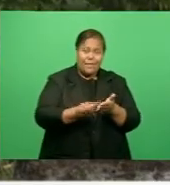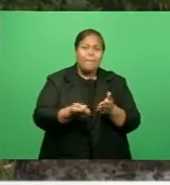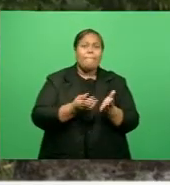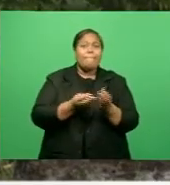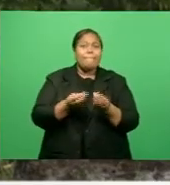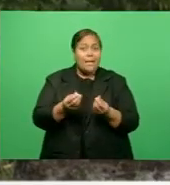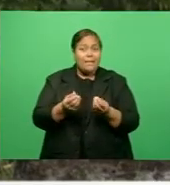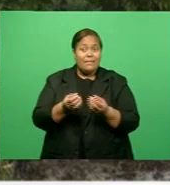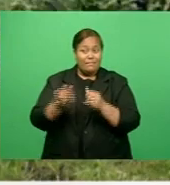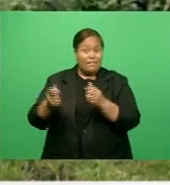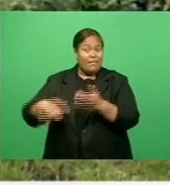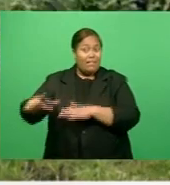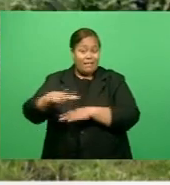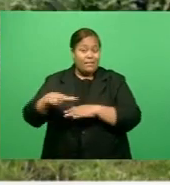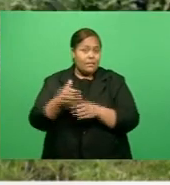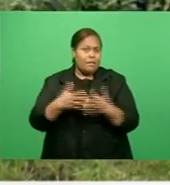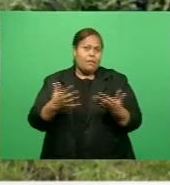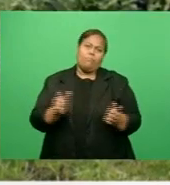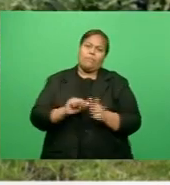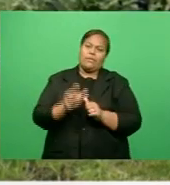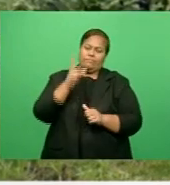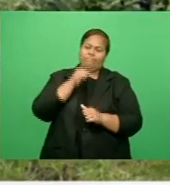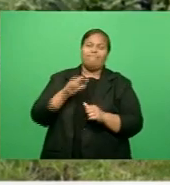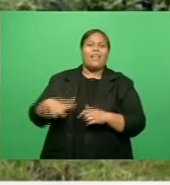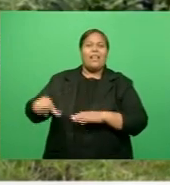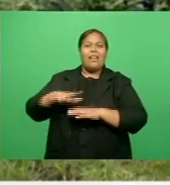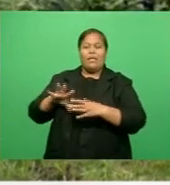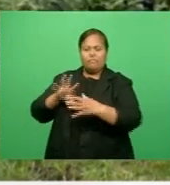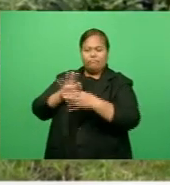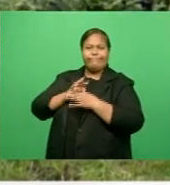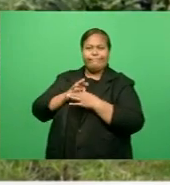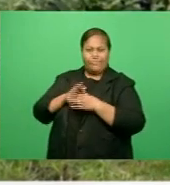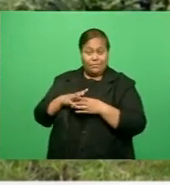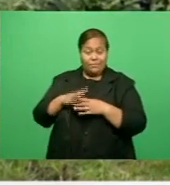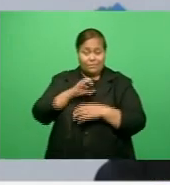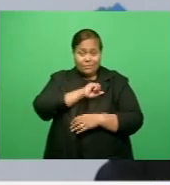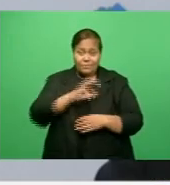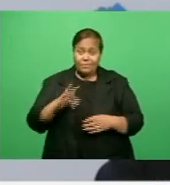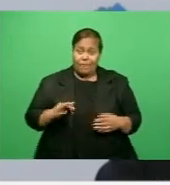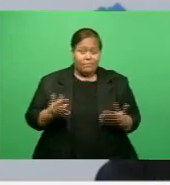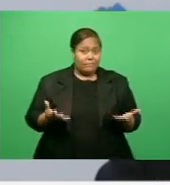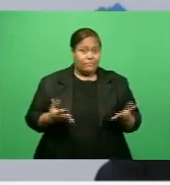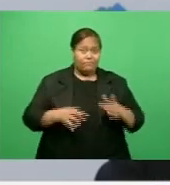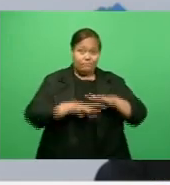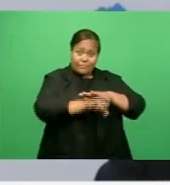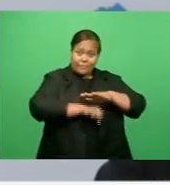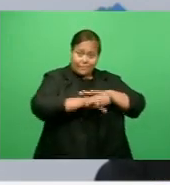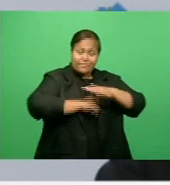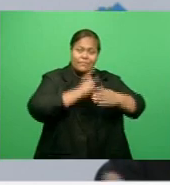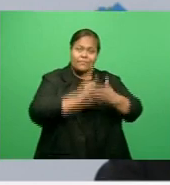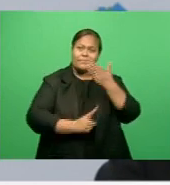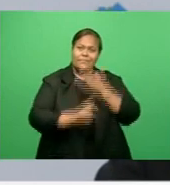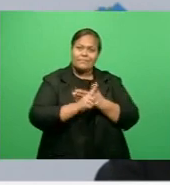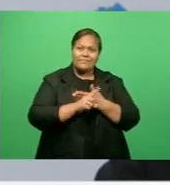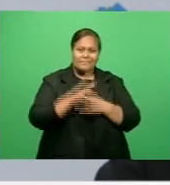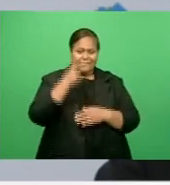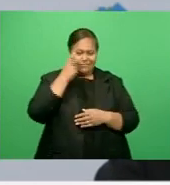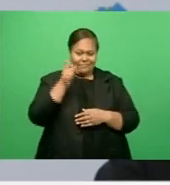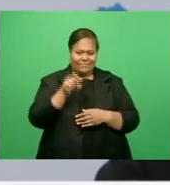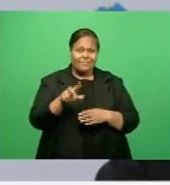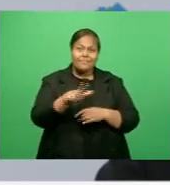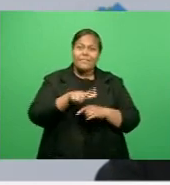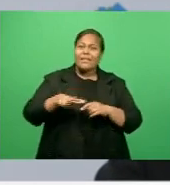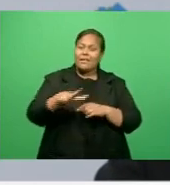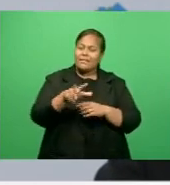it's better for them to now get the land as well. So this is how the scam was